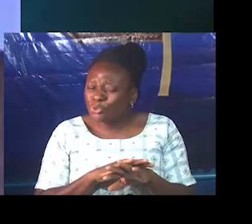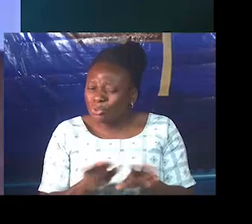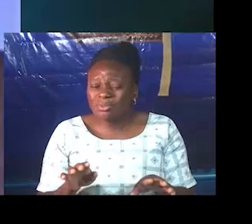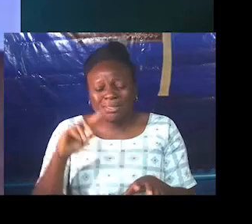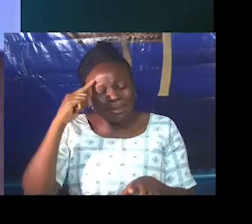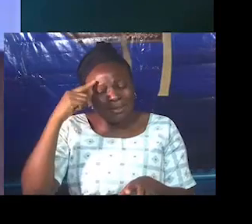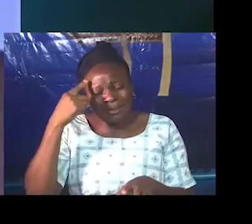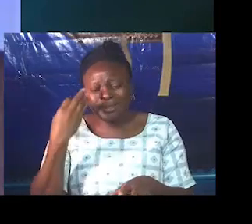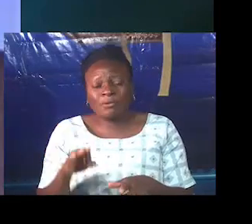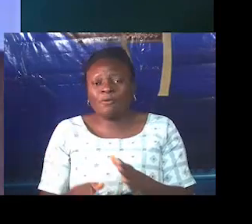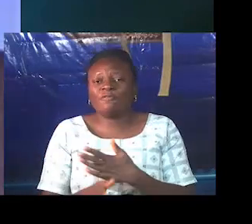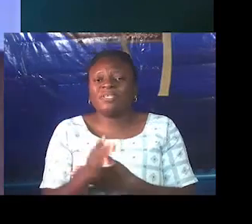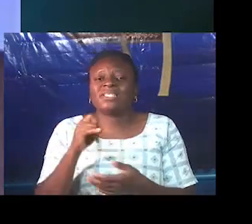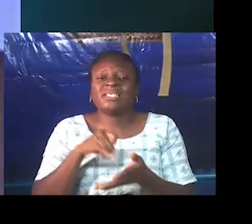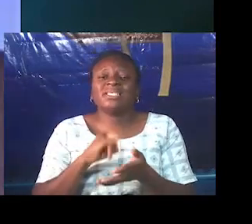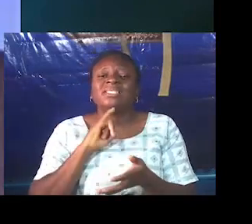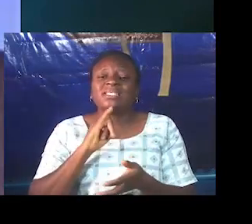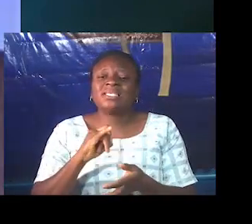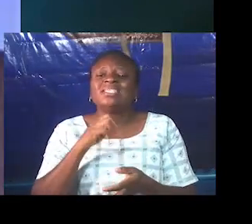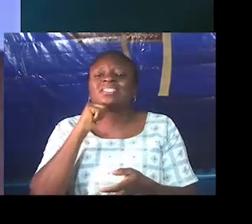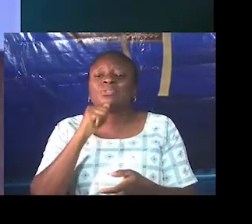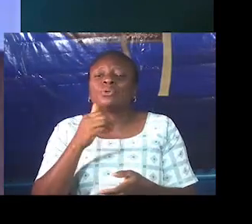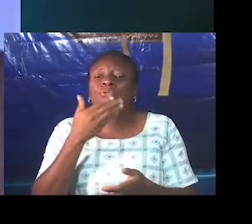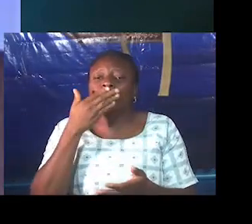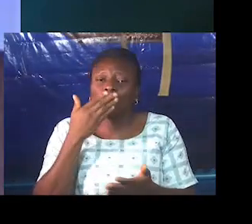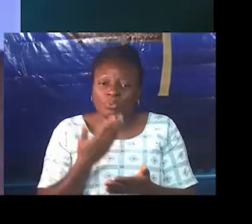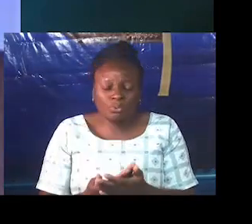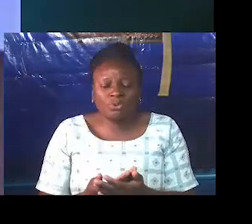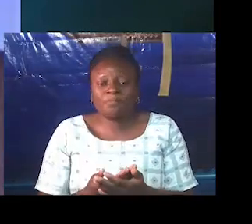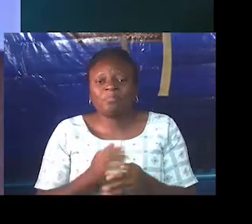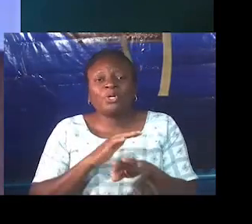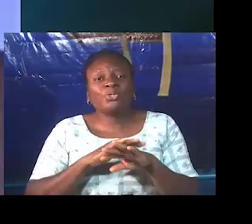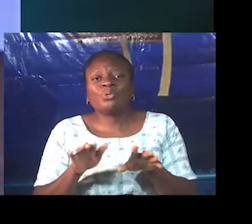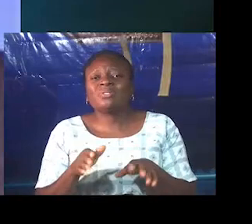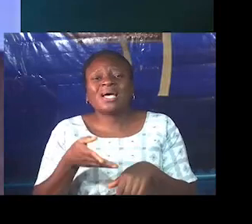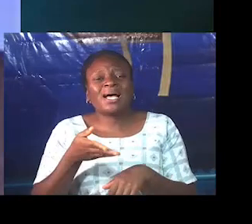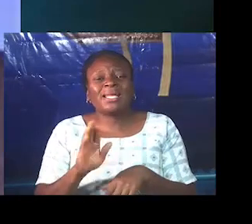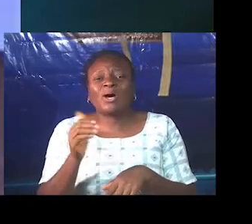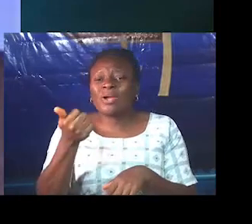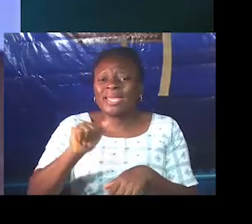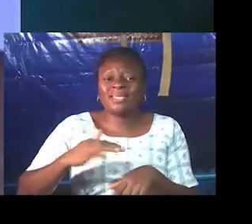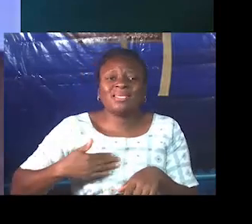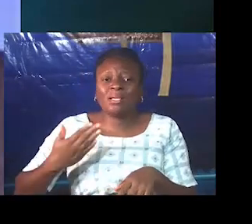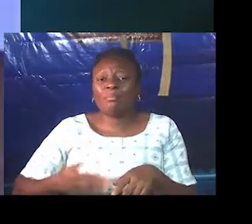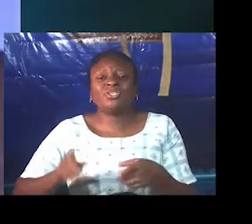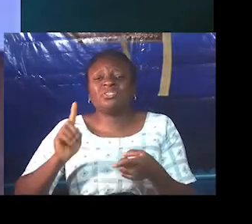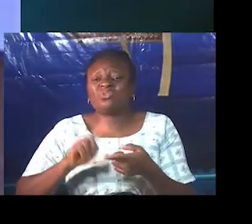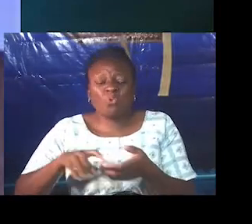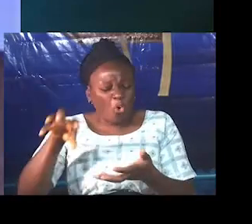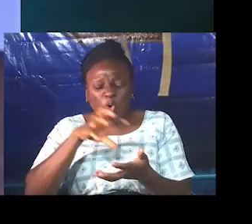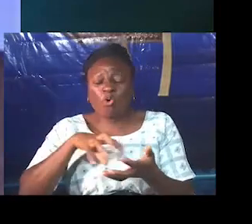you his way. Don't let any man of God speak in tongues to you and get you into a commitment of